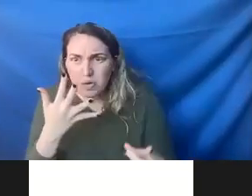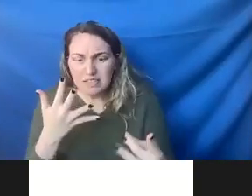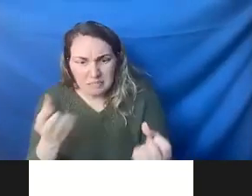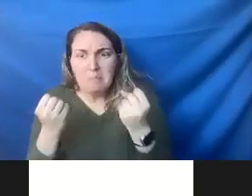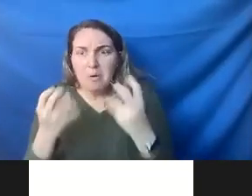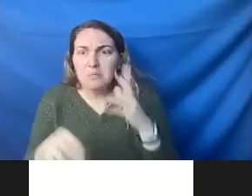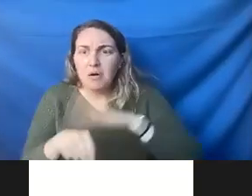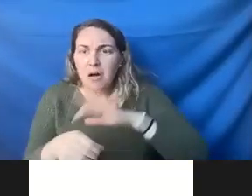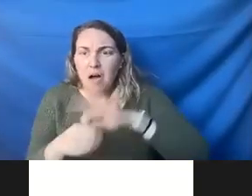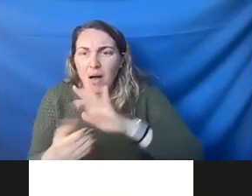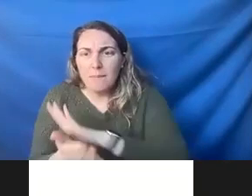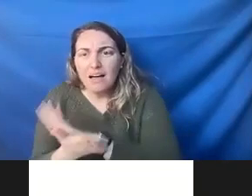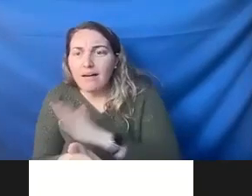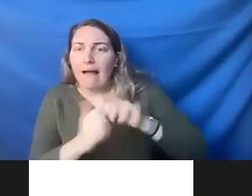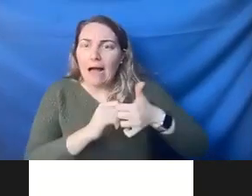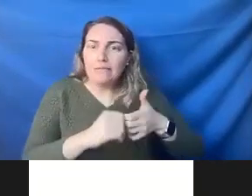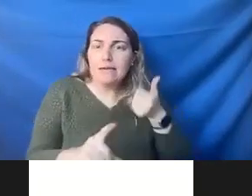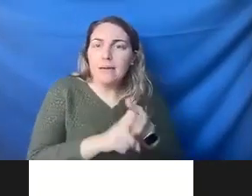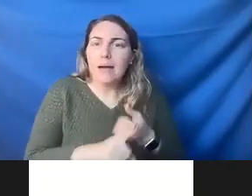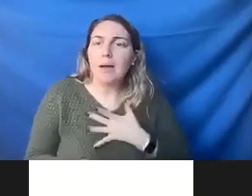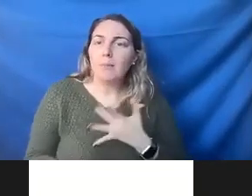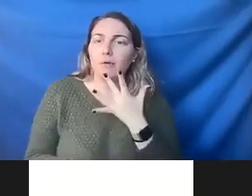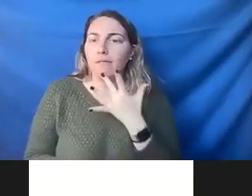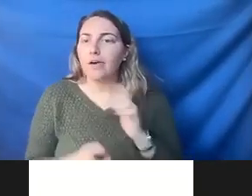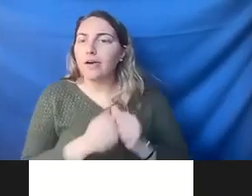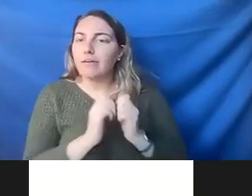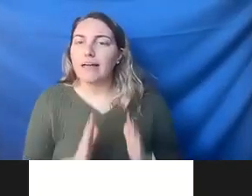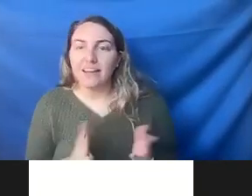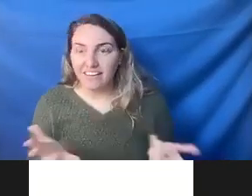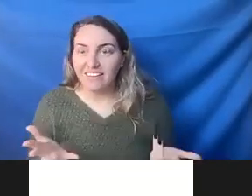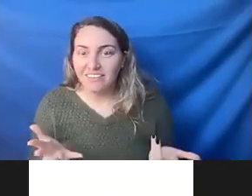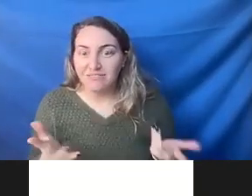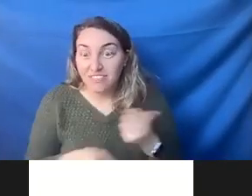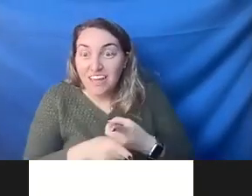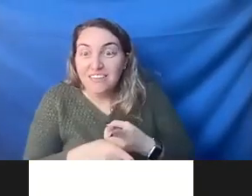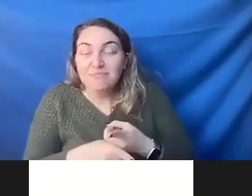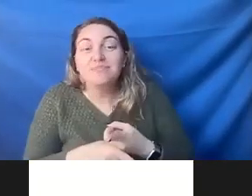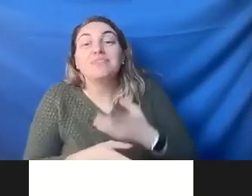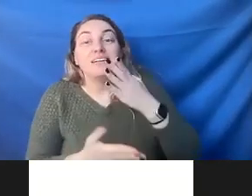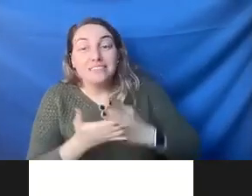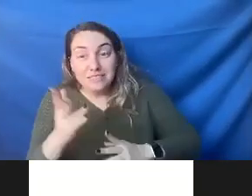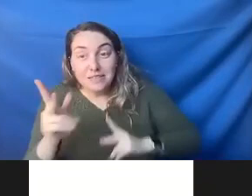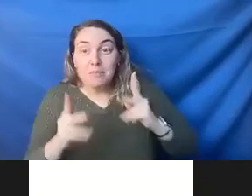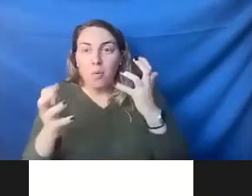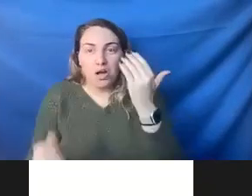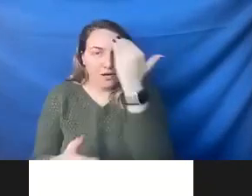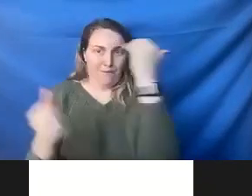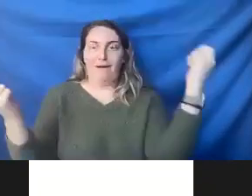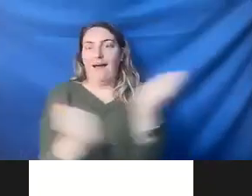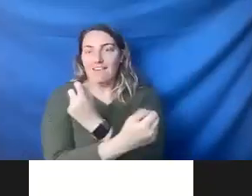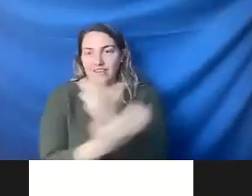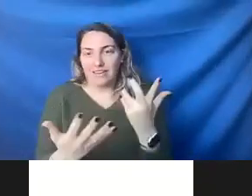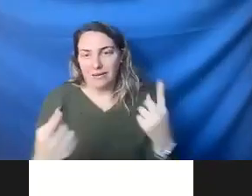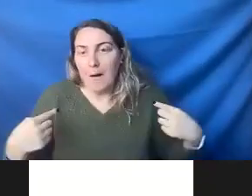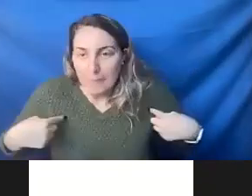that impact my favorite candidate? And then there are folks who want to know all the details. That's obviously me, and maybe some